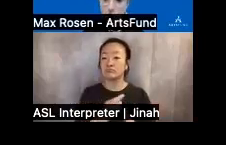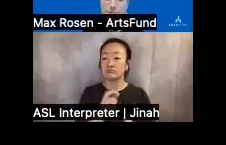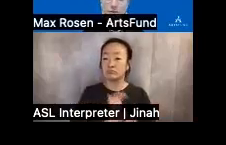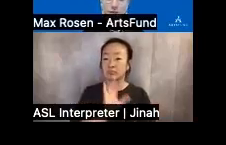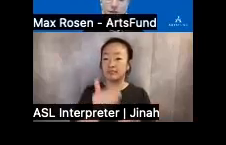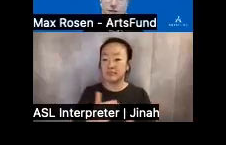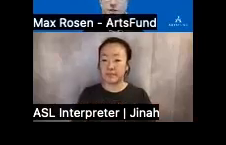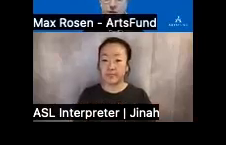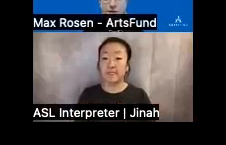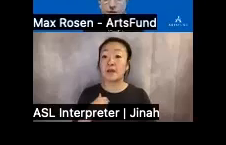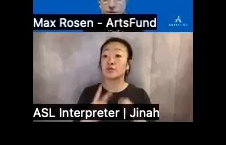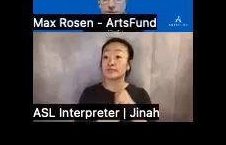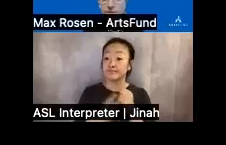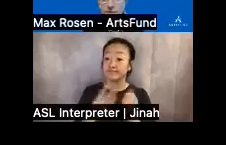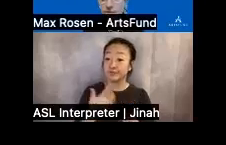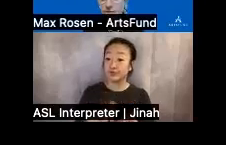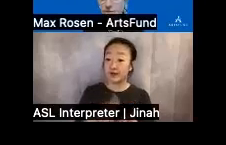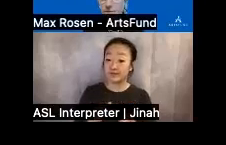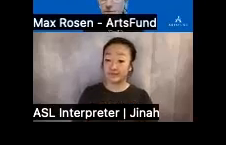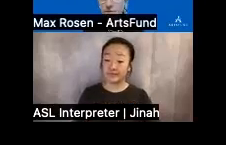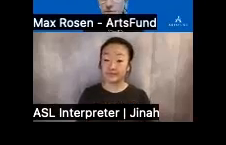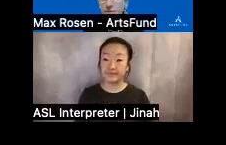draft of my financial information form